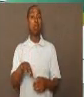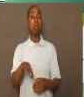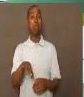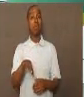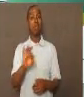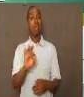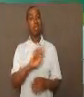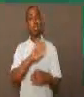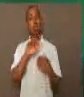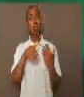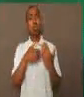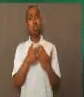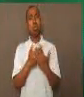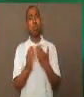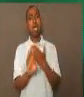in all countries.